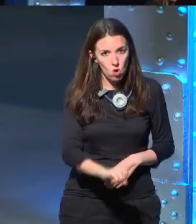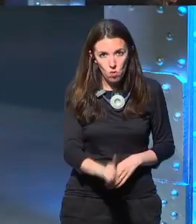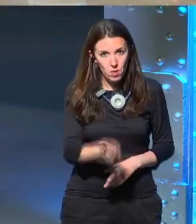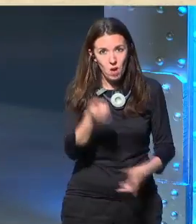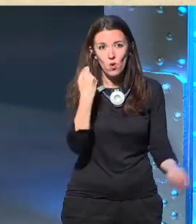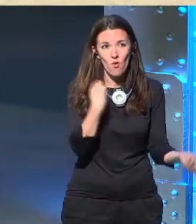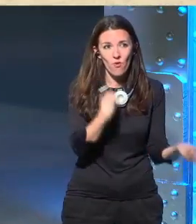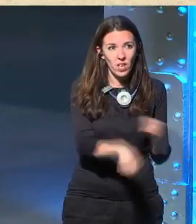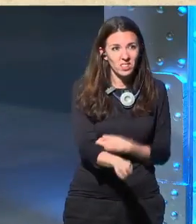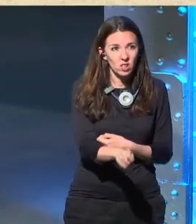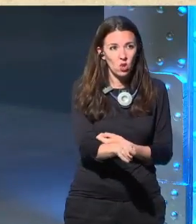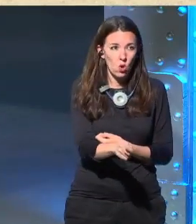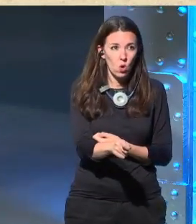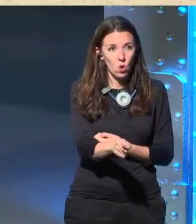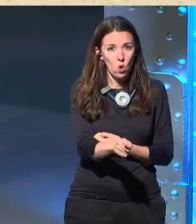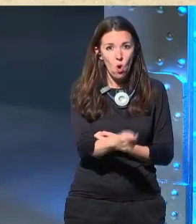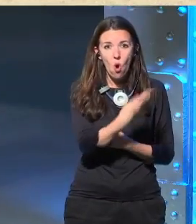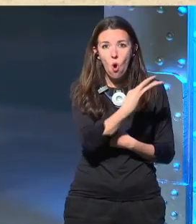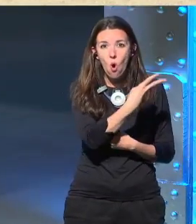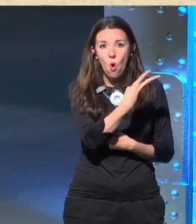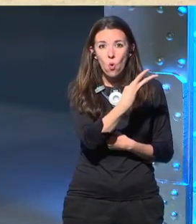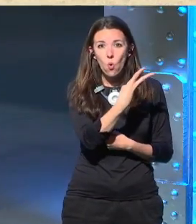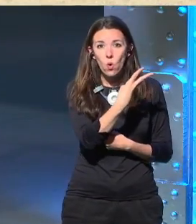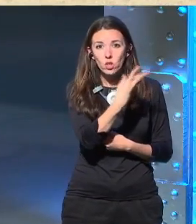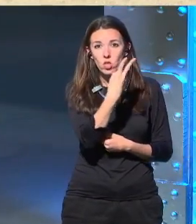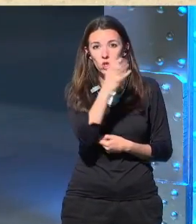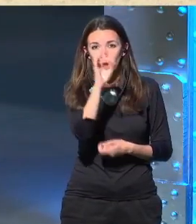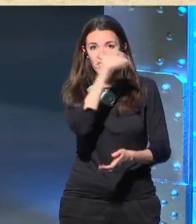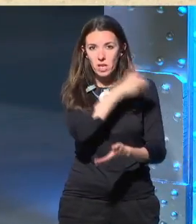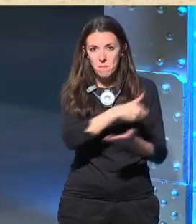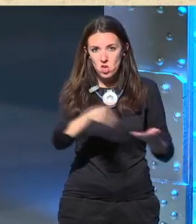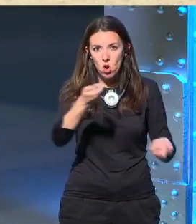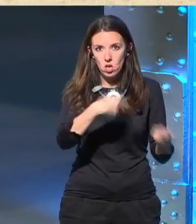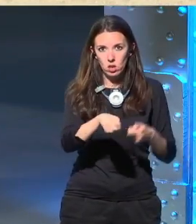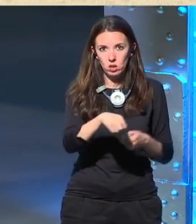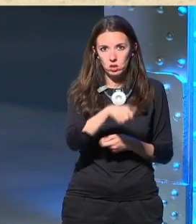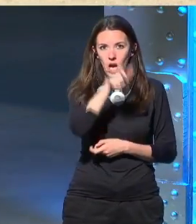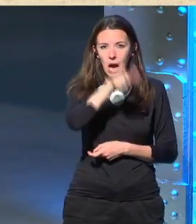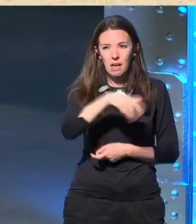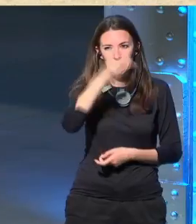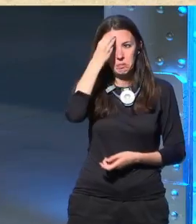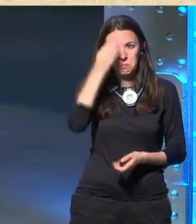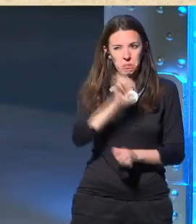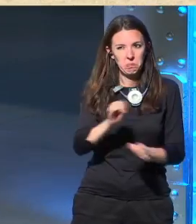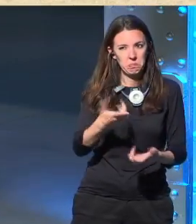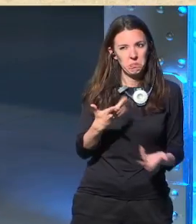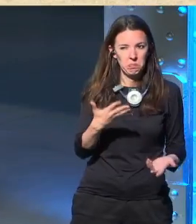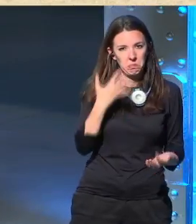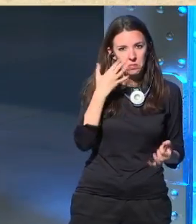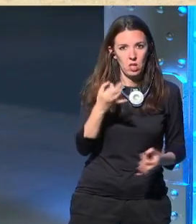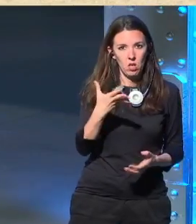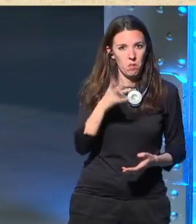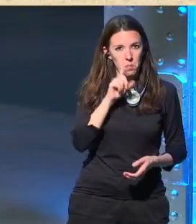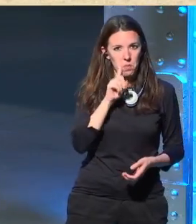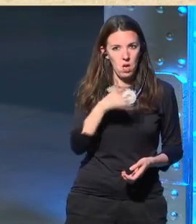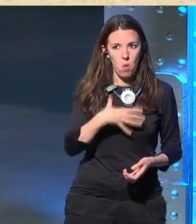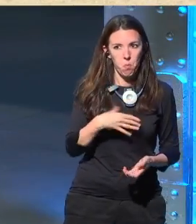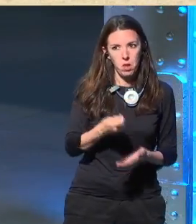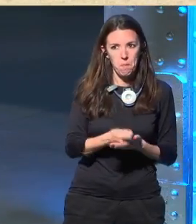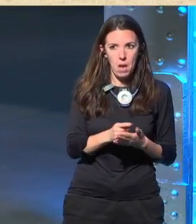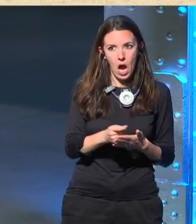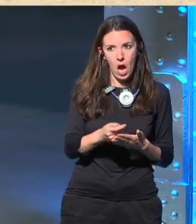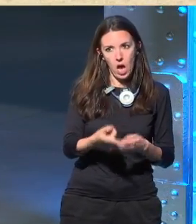million. People were skeptical, and still are, that he painted most of it. Maybe it was assisted. People say,